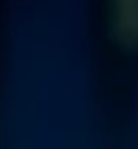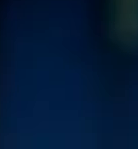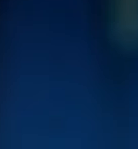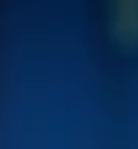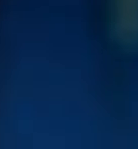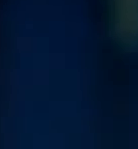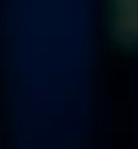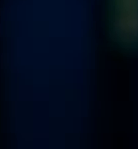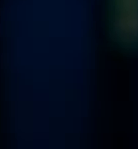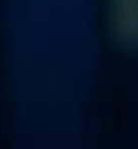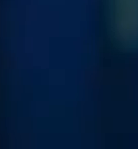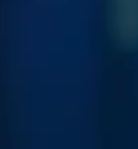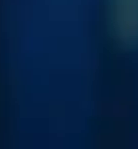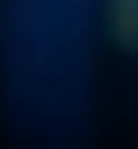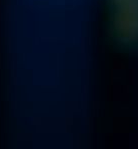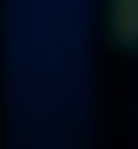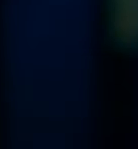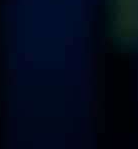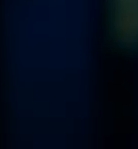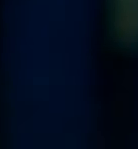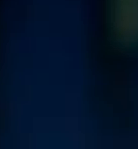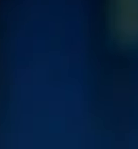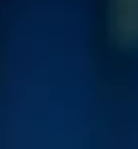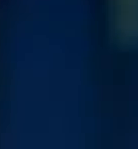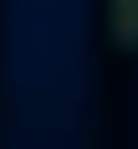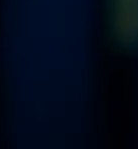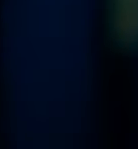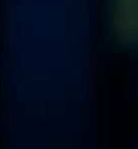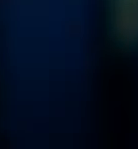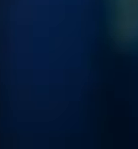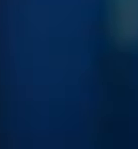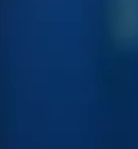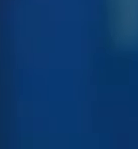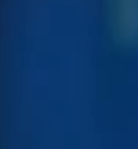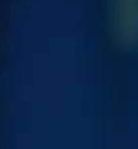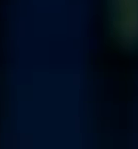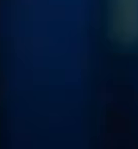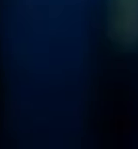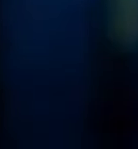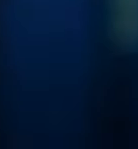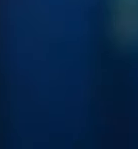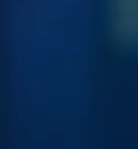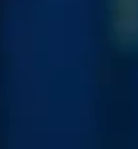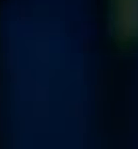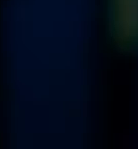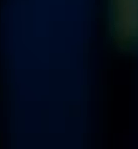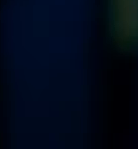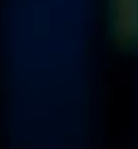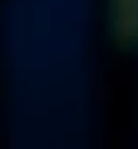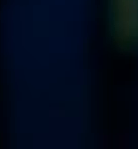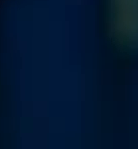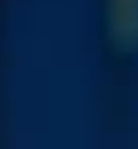And it was very simple. I went to Bible school, and then I just had the opportunity